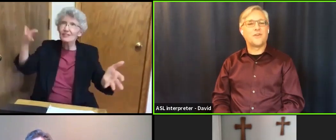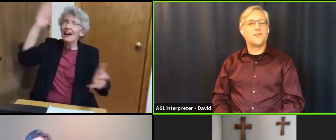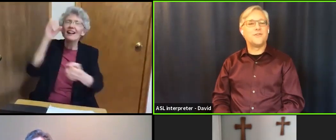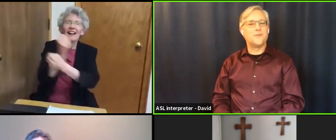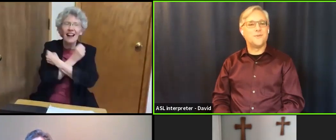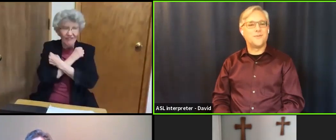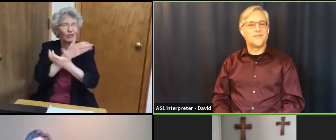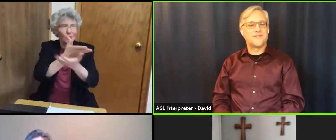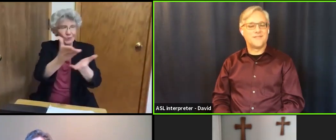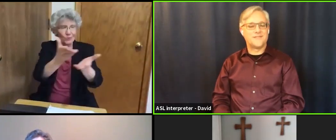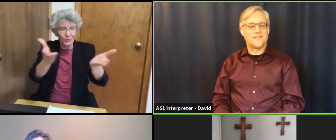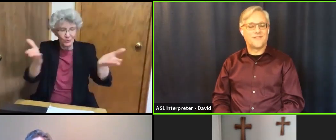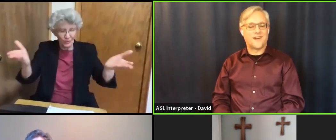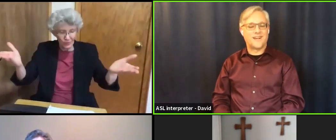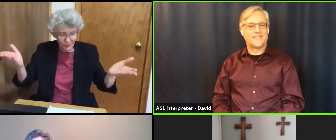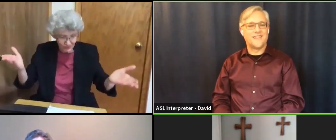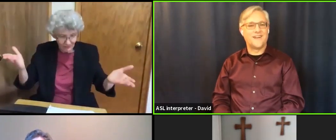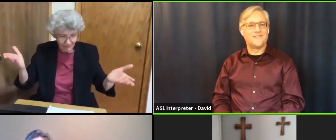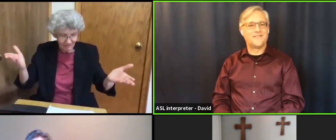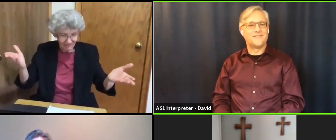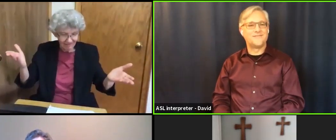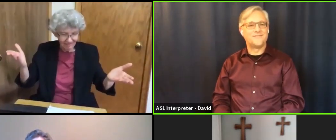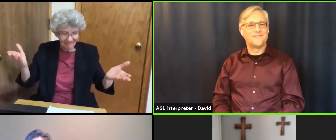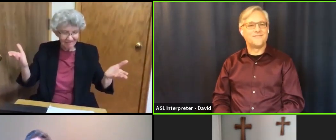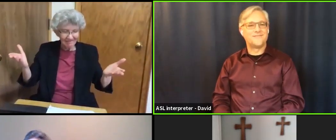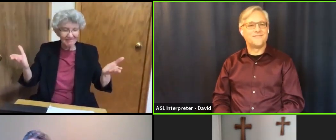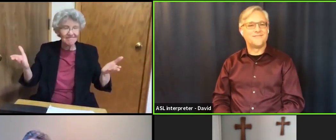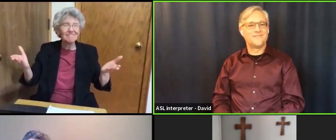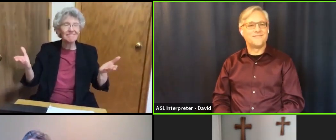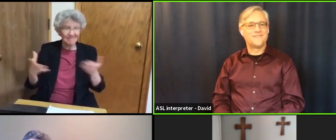Share the good news of God's love.